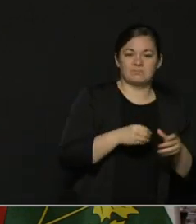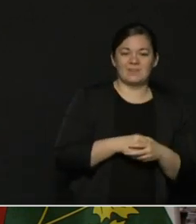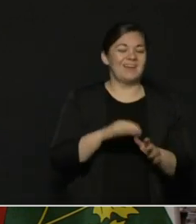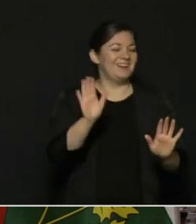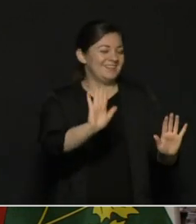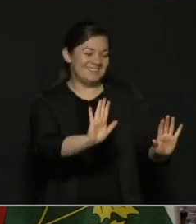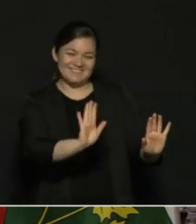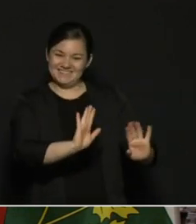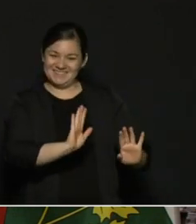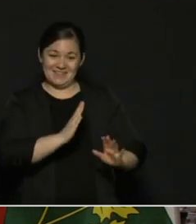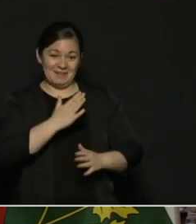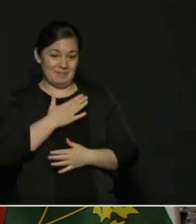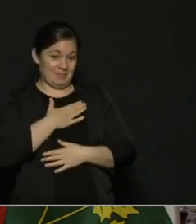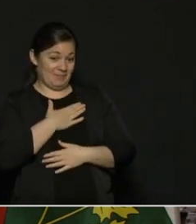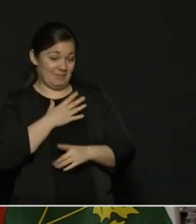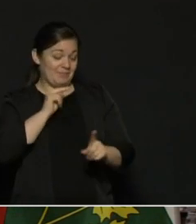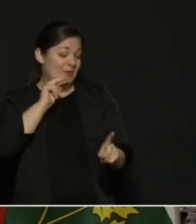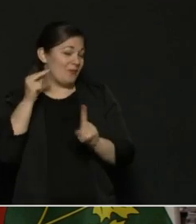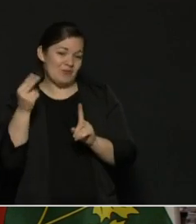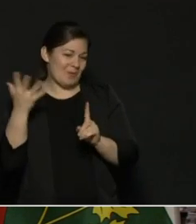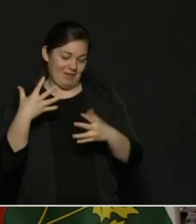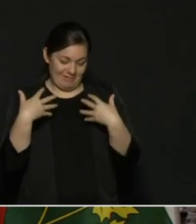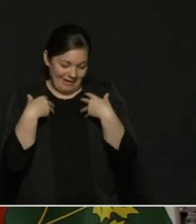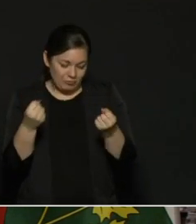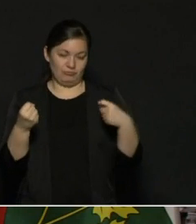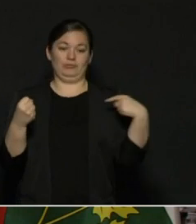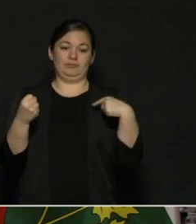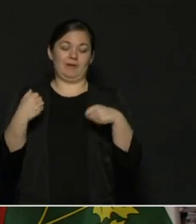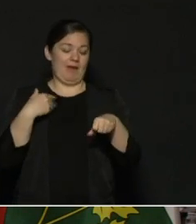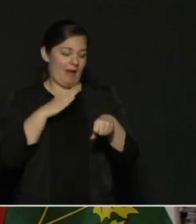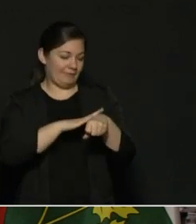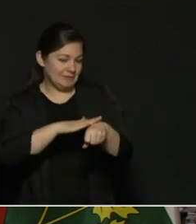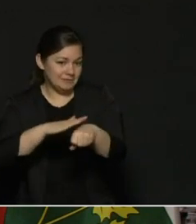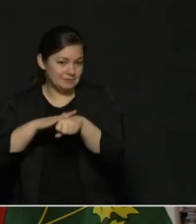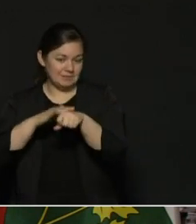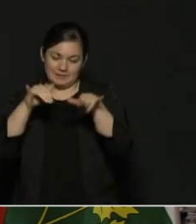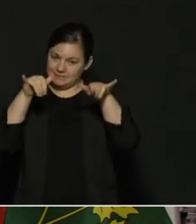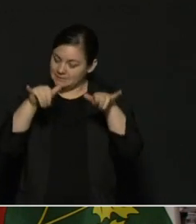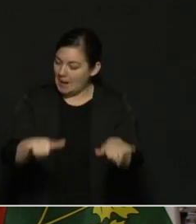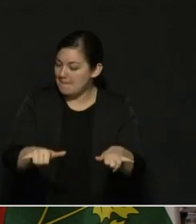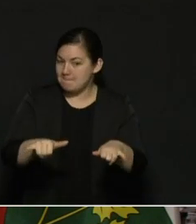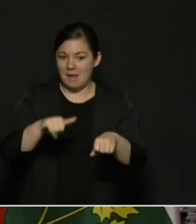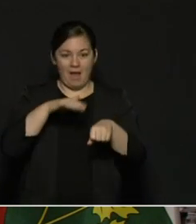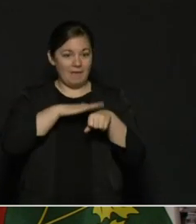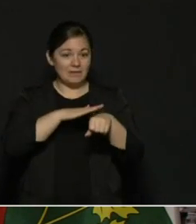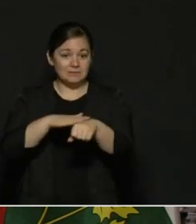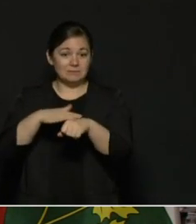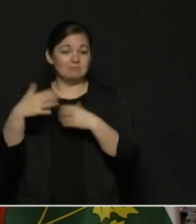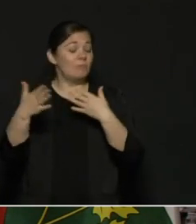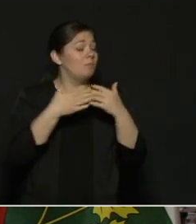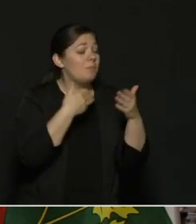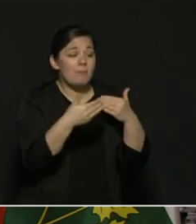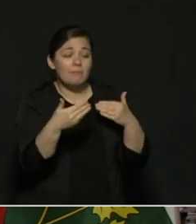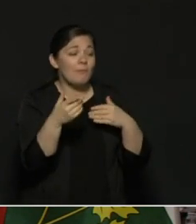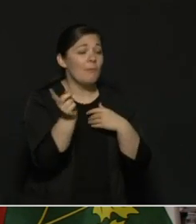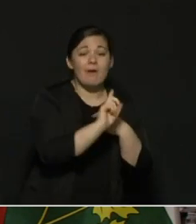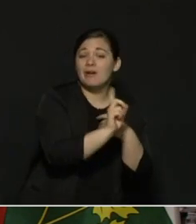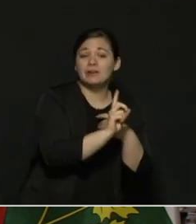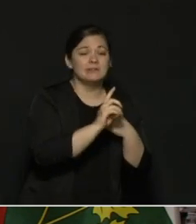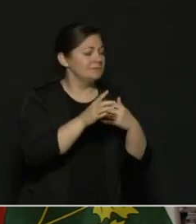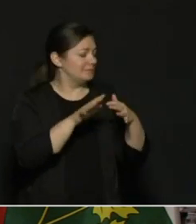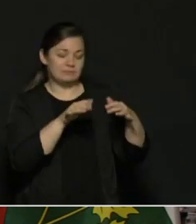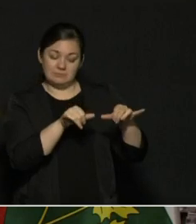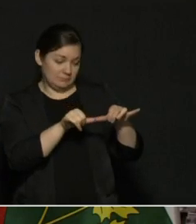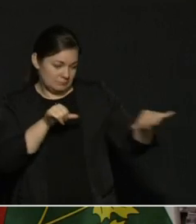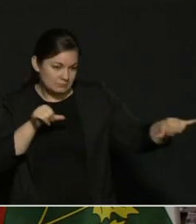as far as health aspects. So we still give the same levels of the distancing. We give the ideas around that we have all along, and